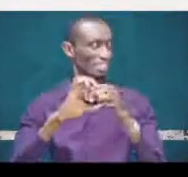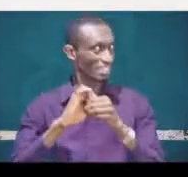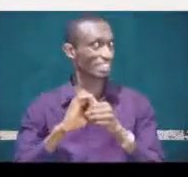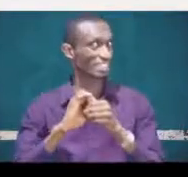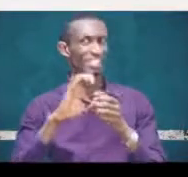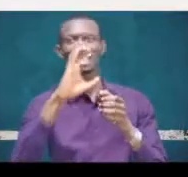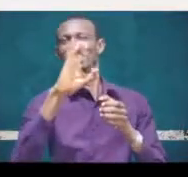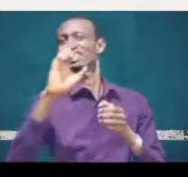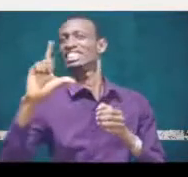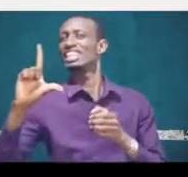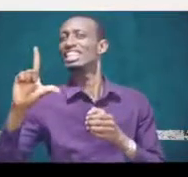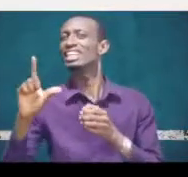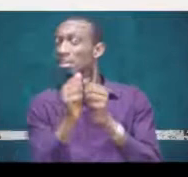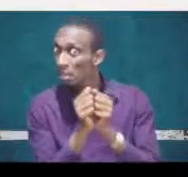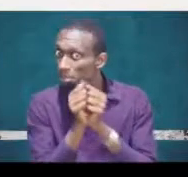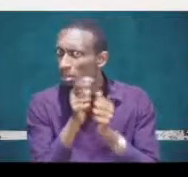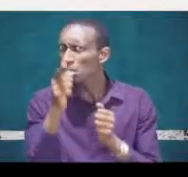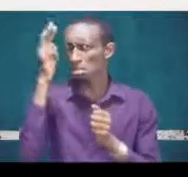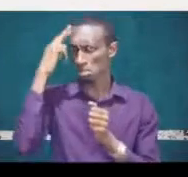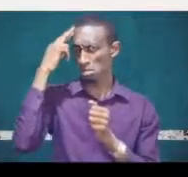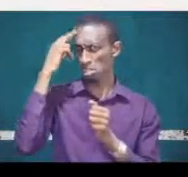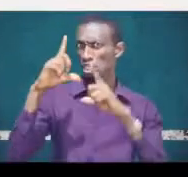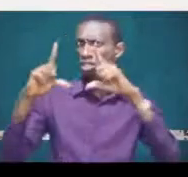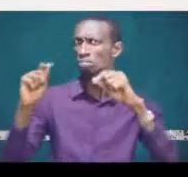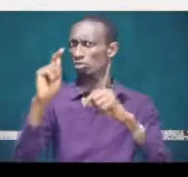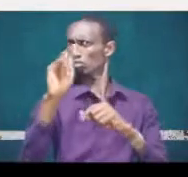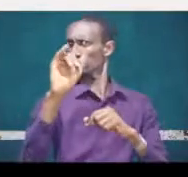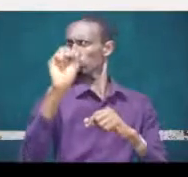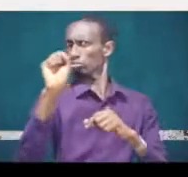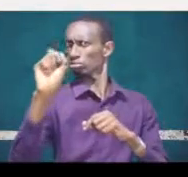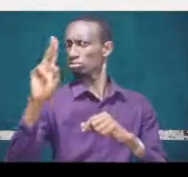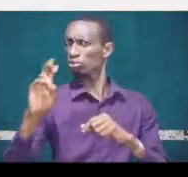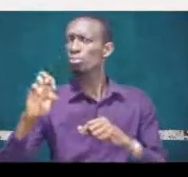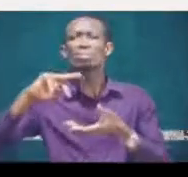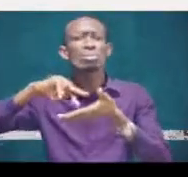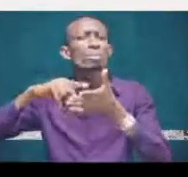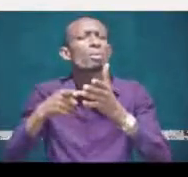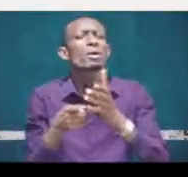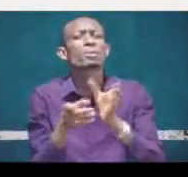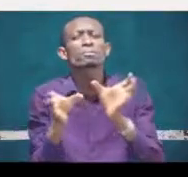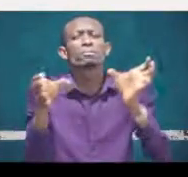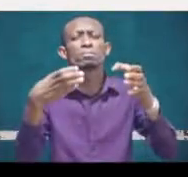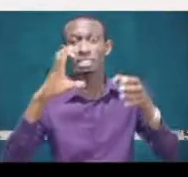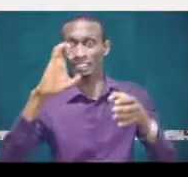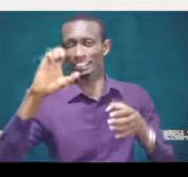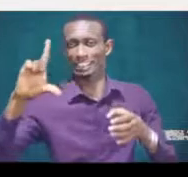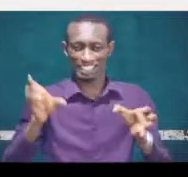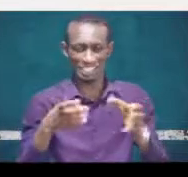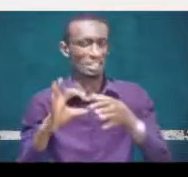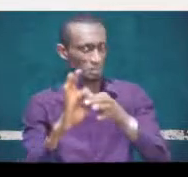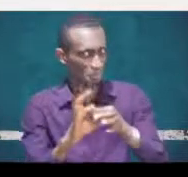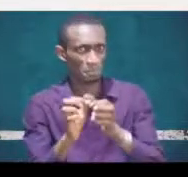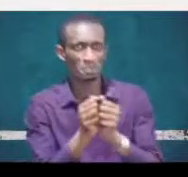of cells. Now, let us talk about classification of covering epithelium. Here you can see we